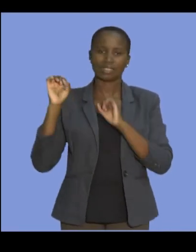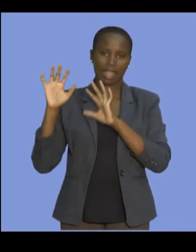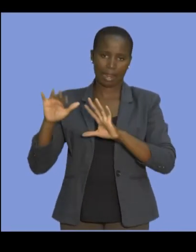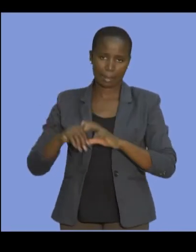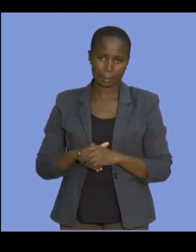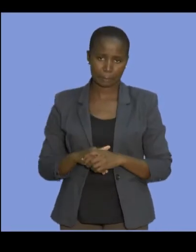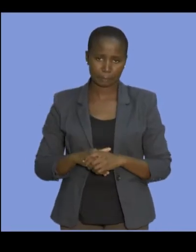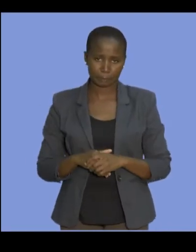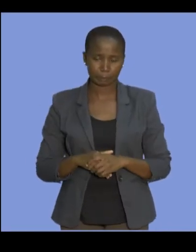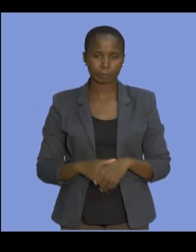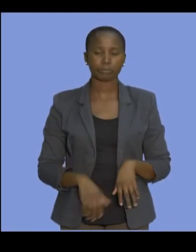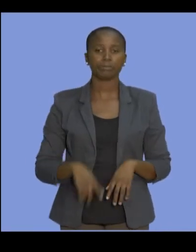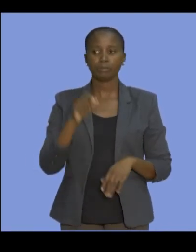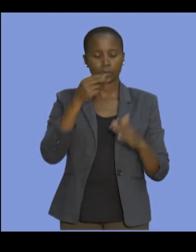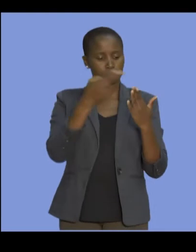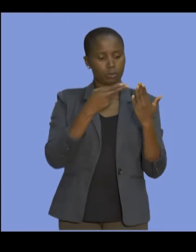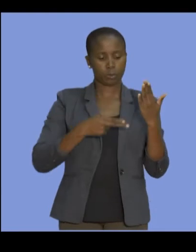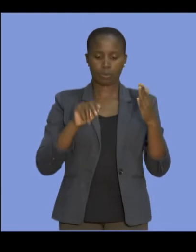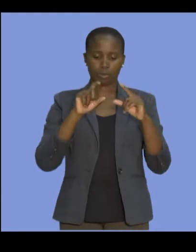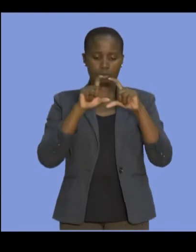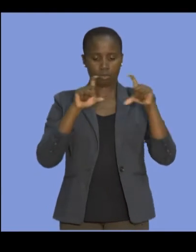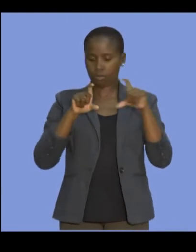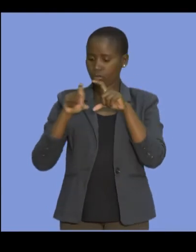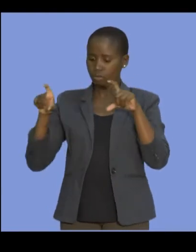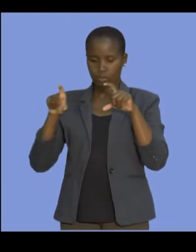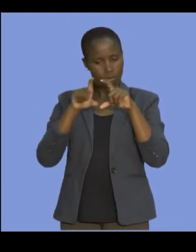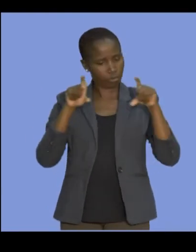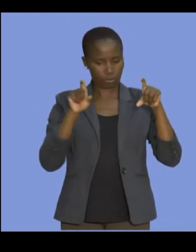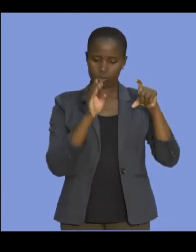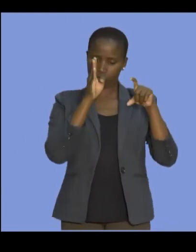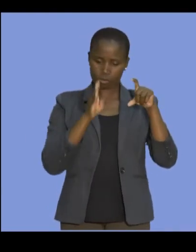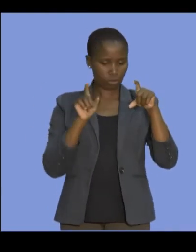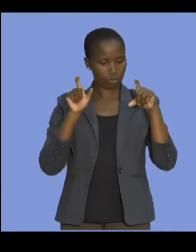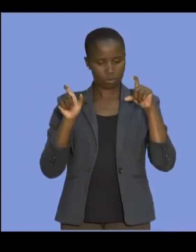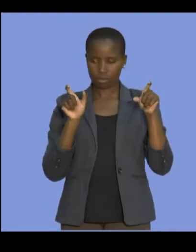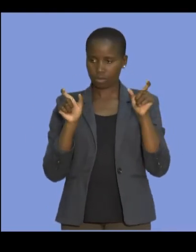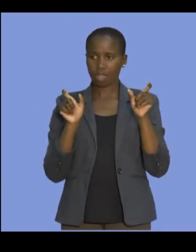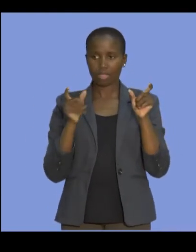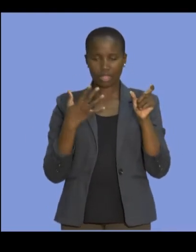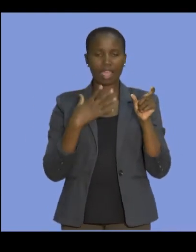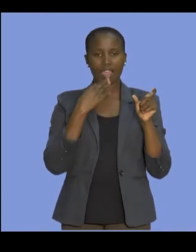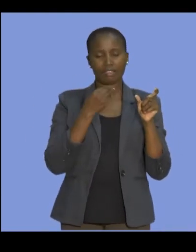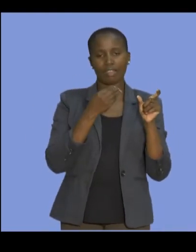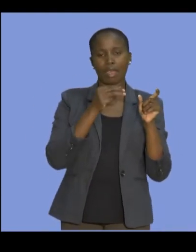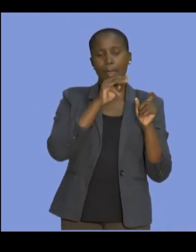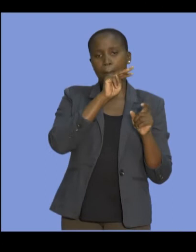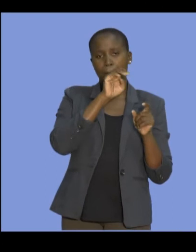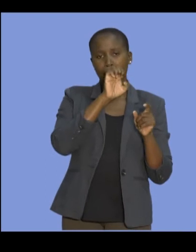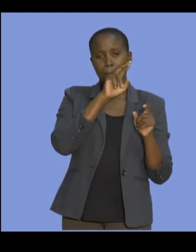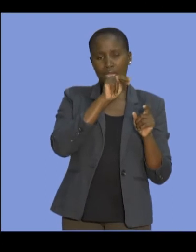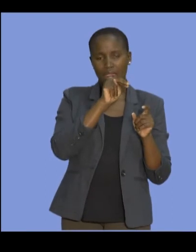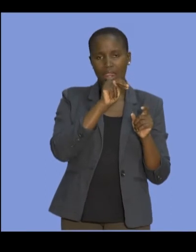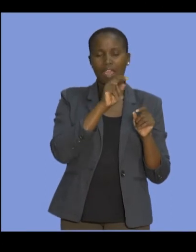Then we draw a whisker plot. There's a whisker plot with the minimum value, our Q1 there, Q2